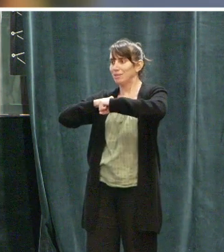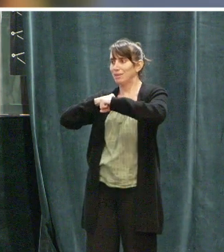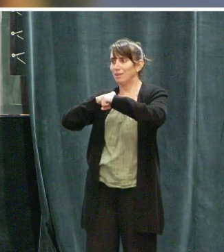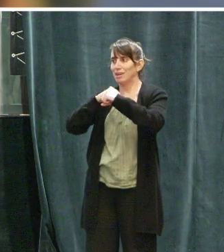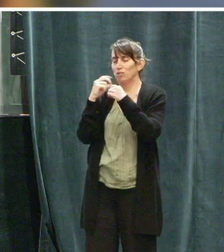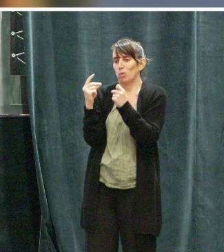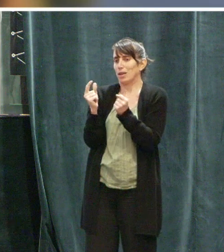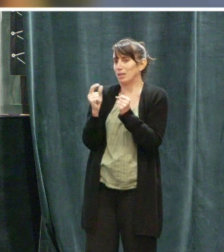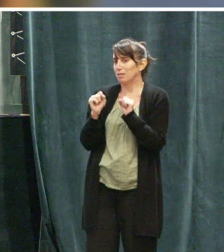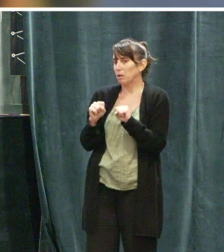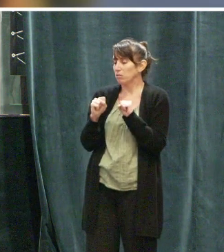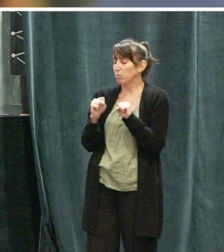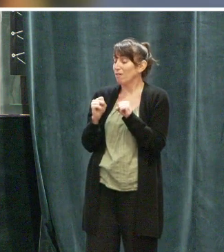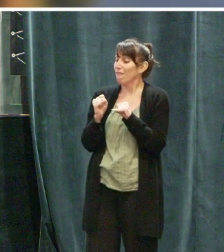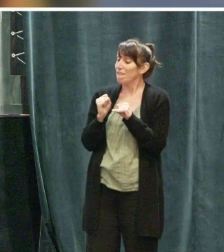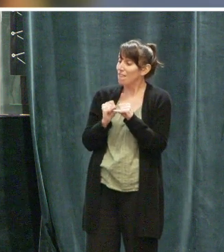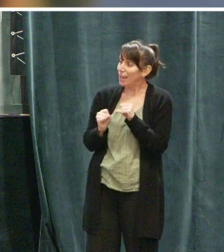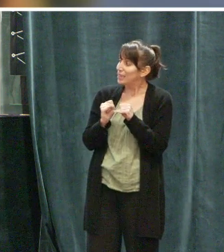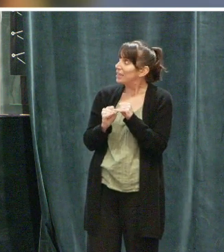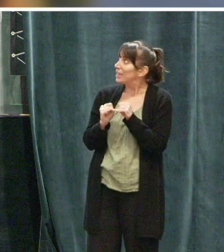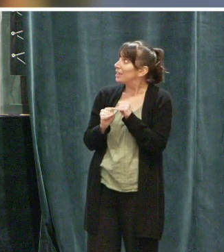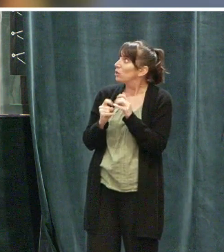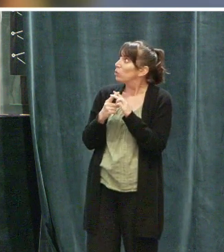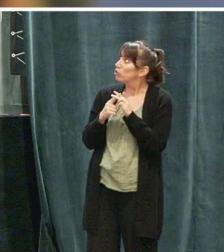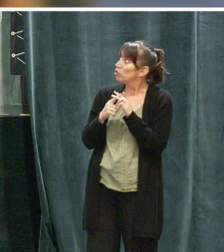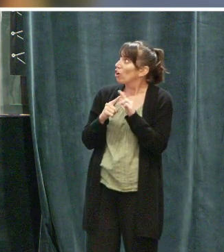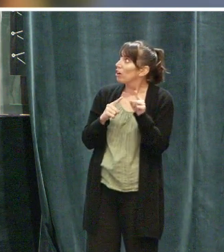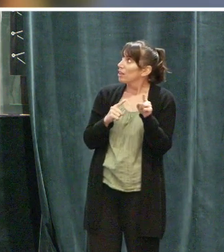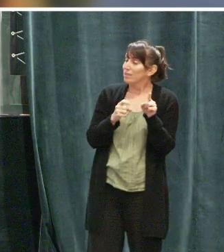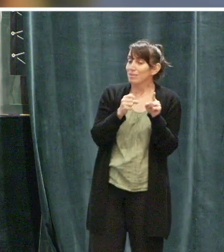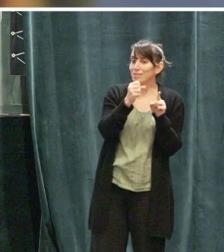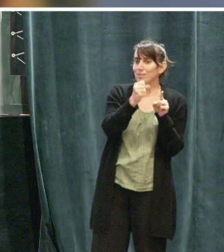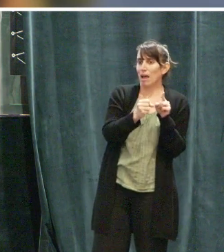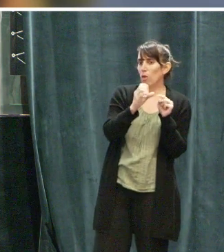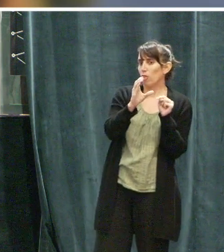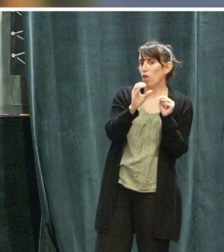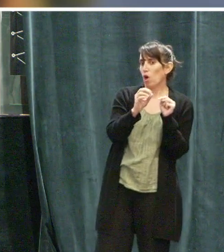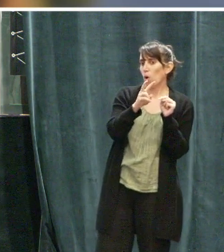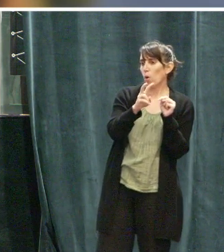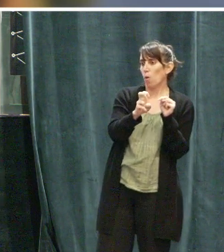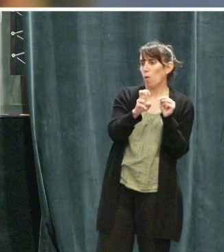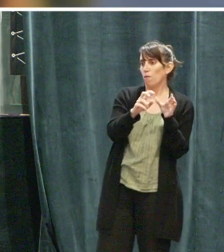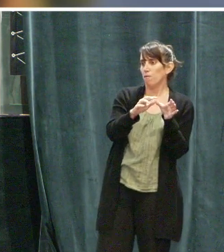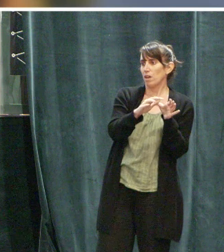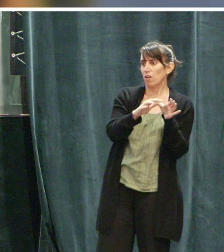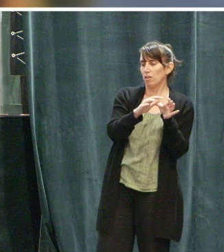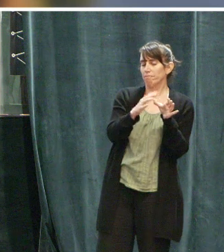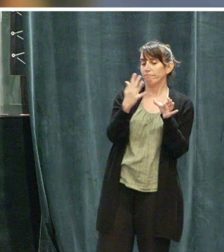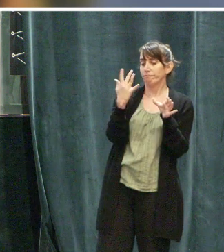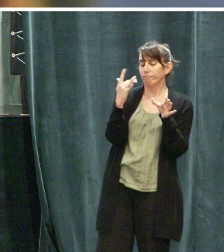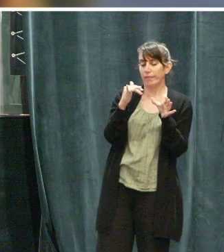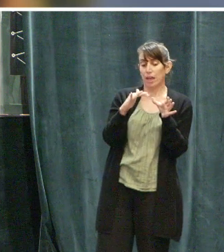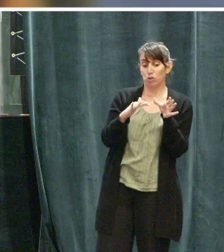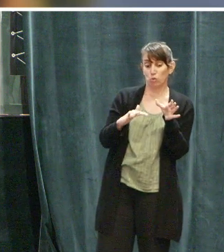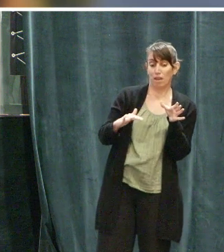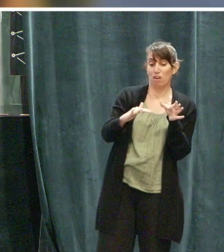we can. And finally, we're starting down here at around South Cove because this area, this total